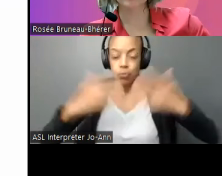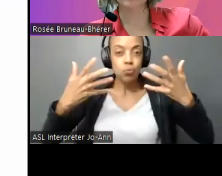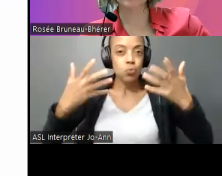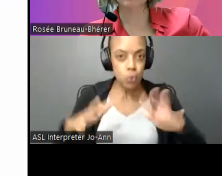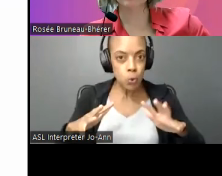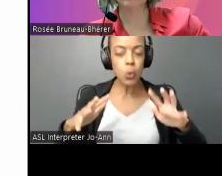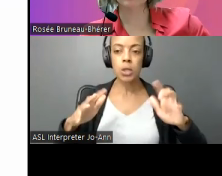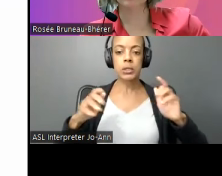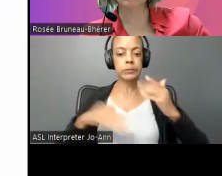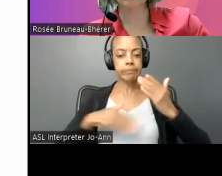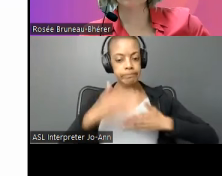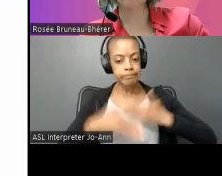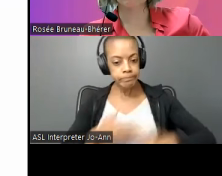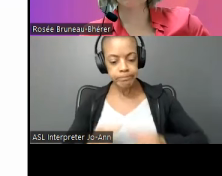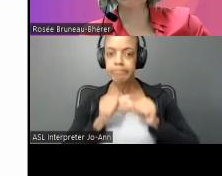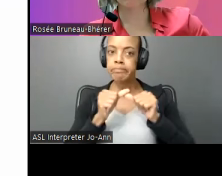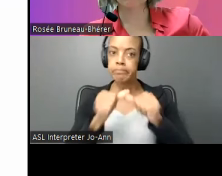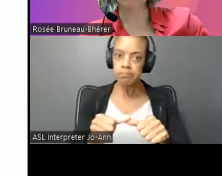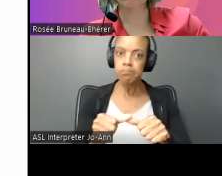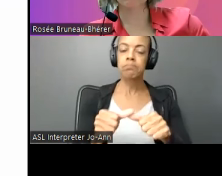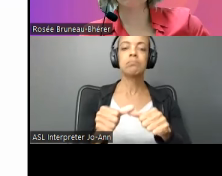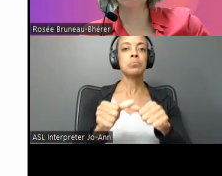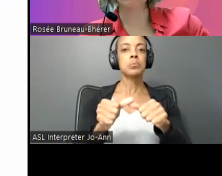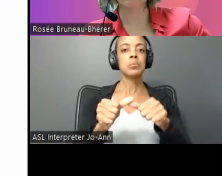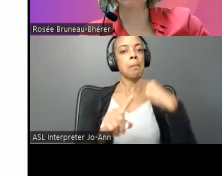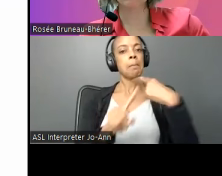a necessity for positive and level mental health.